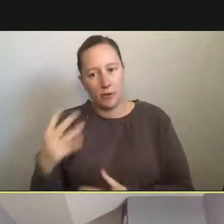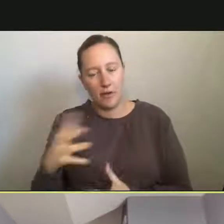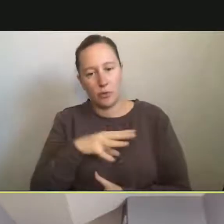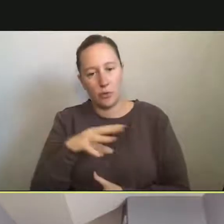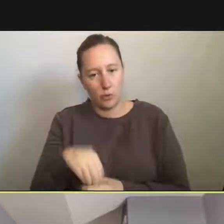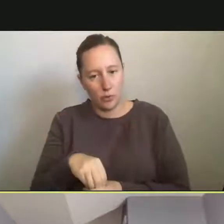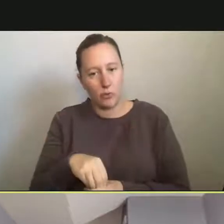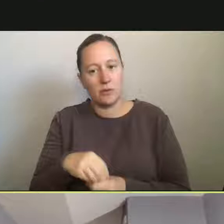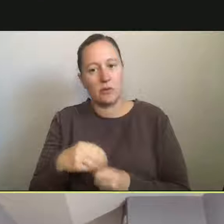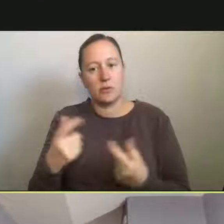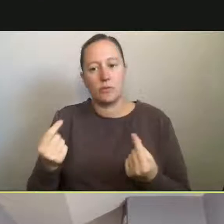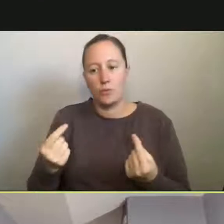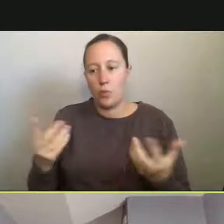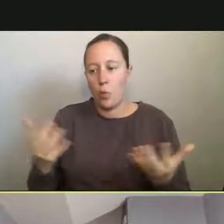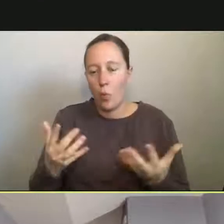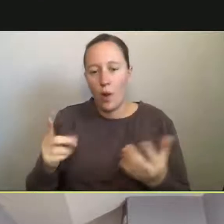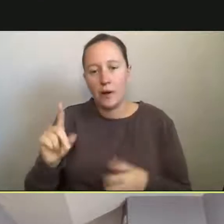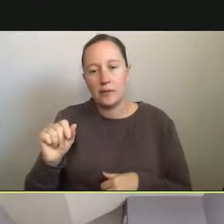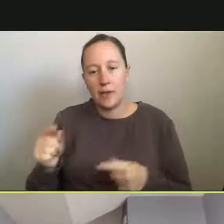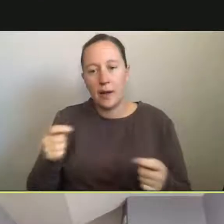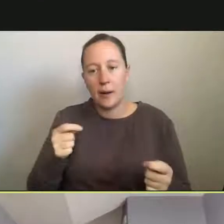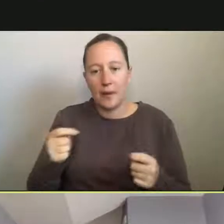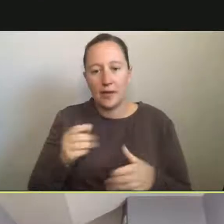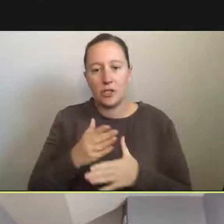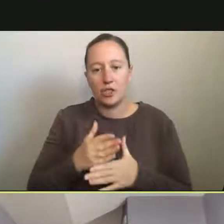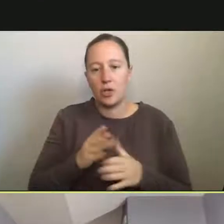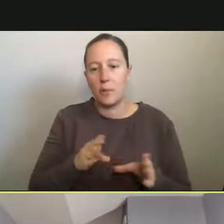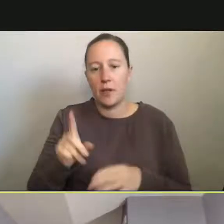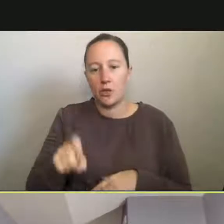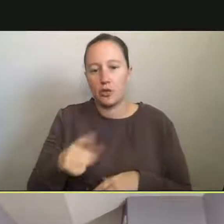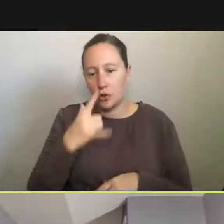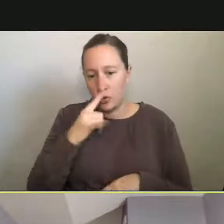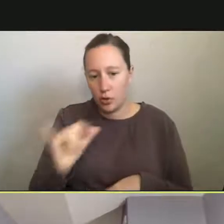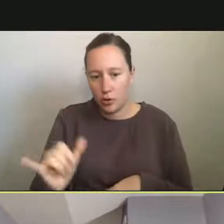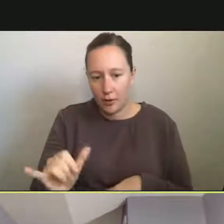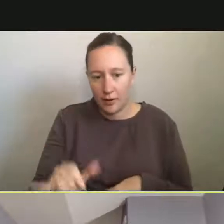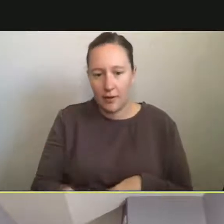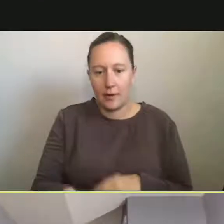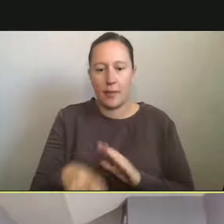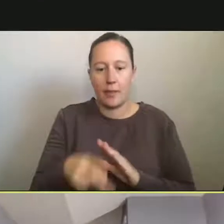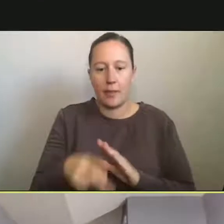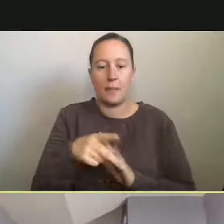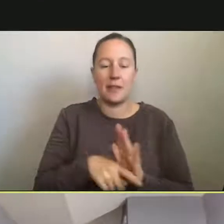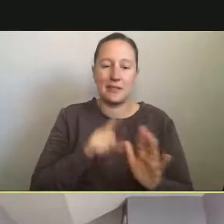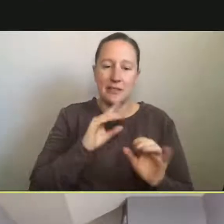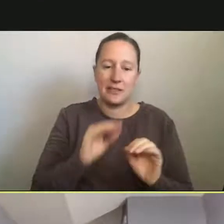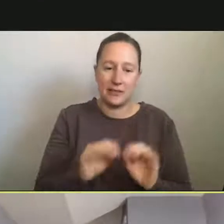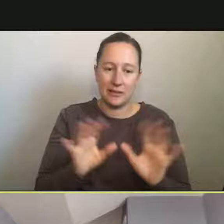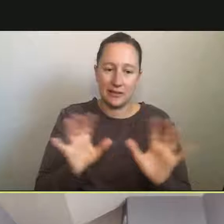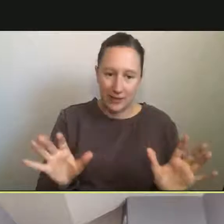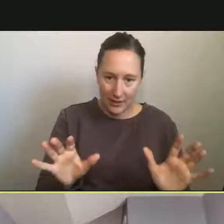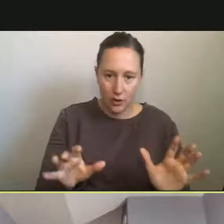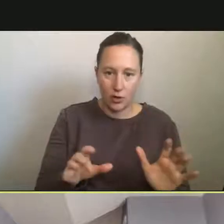about what data management and sharing plans should look like. The policy is clear that the approach to data management and sharing that